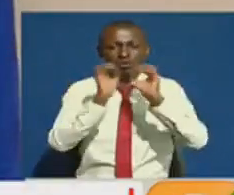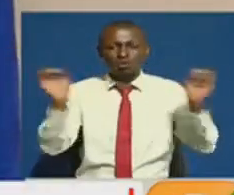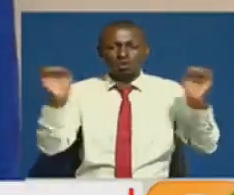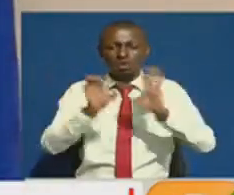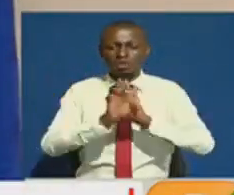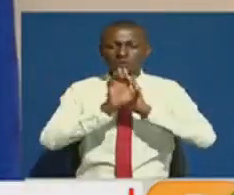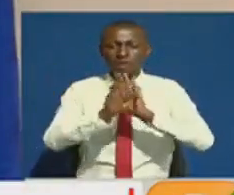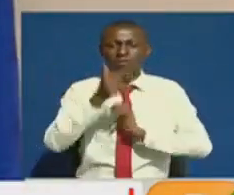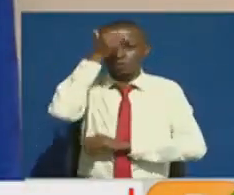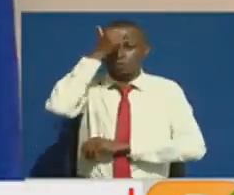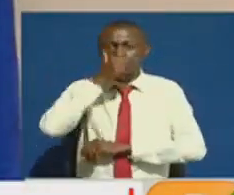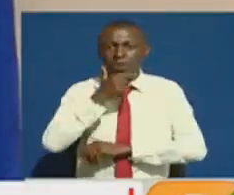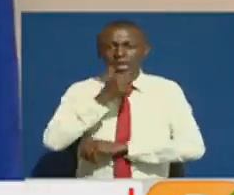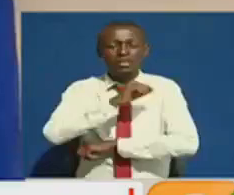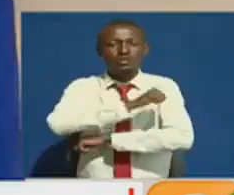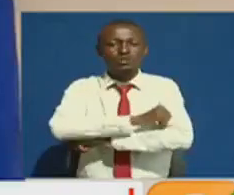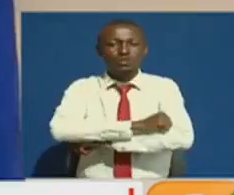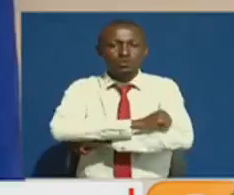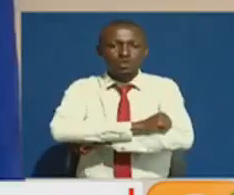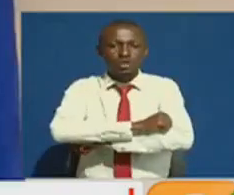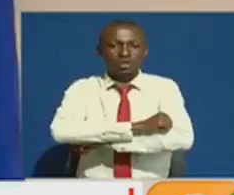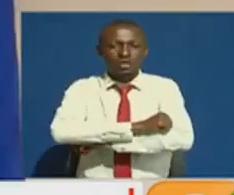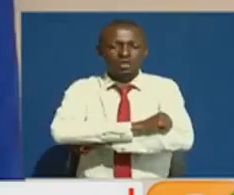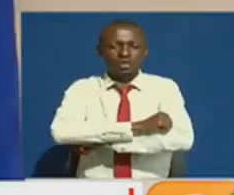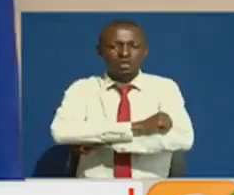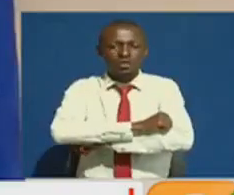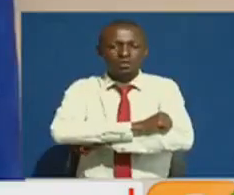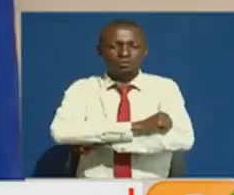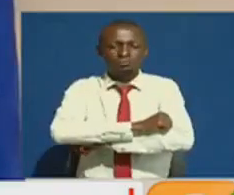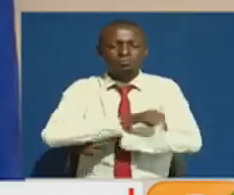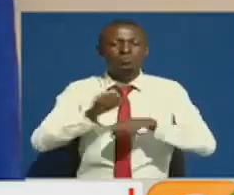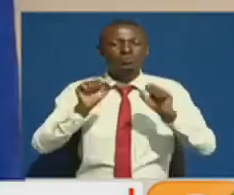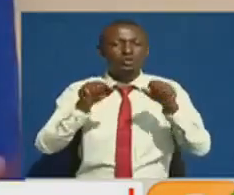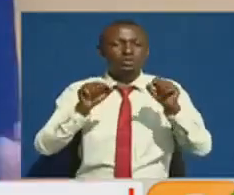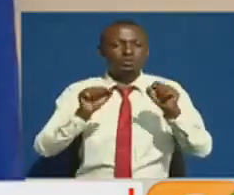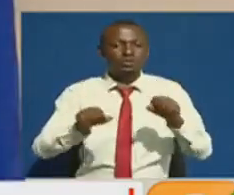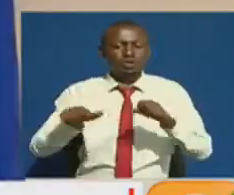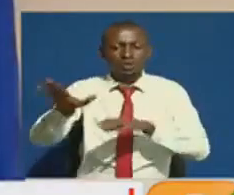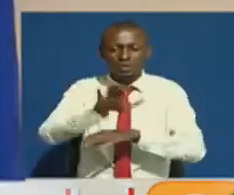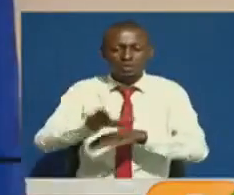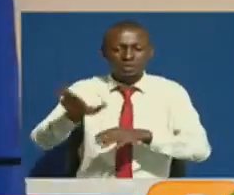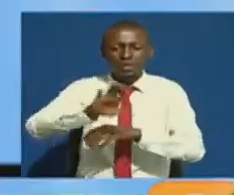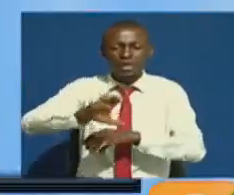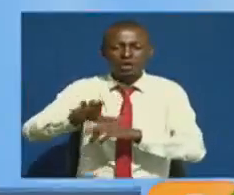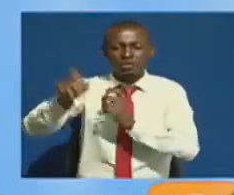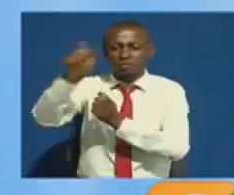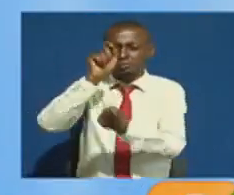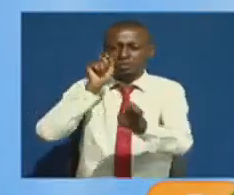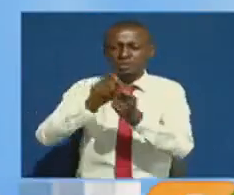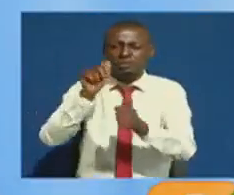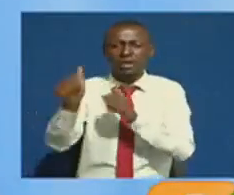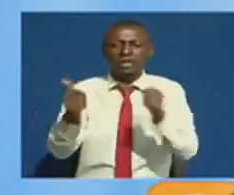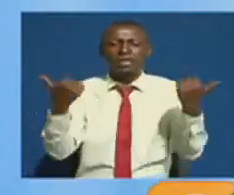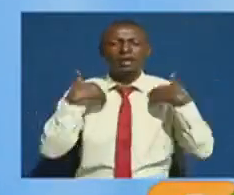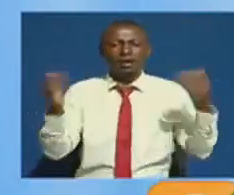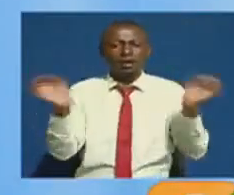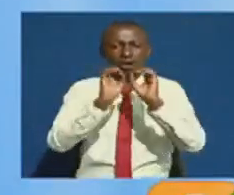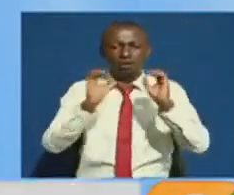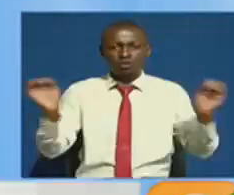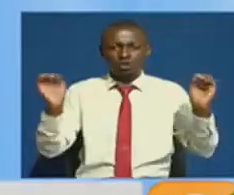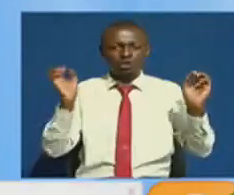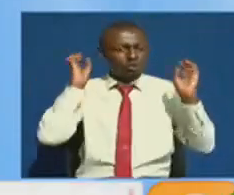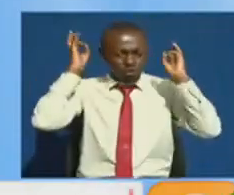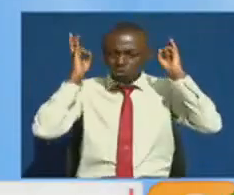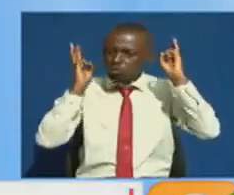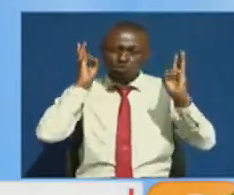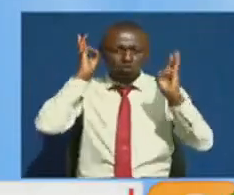schools for the blind, ambazo shule wanafunzi ambao hawaoni. Utapata they are in specific counties, they are not in other. The fear we have is that if an